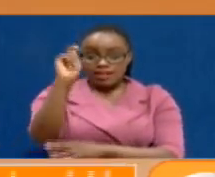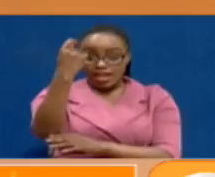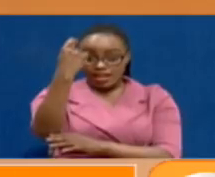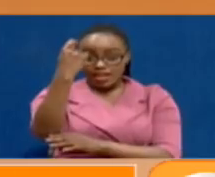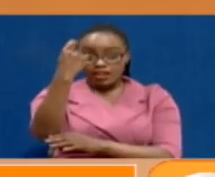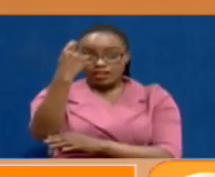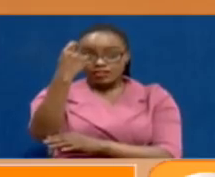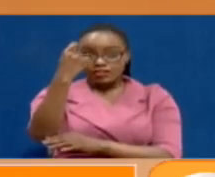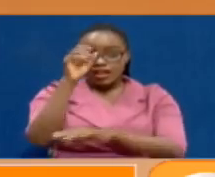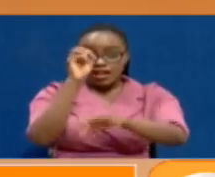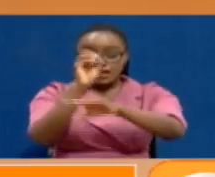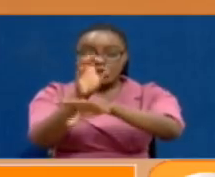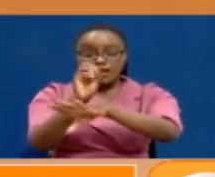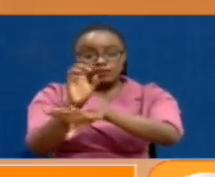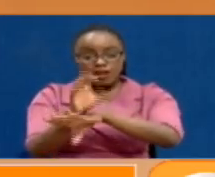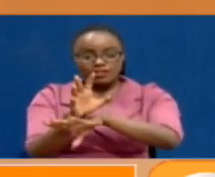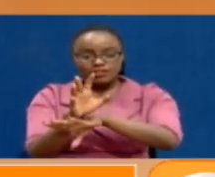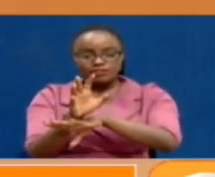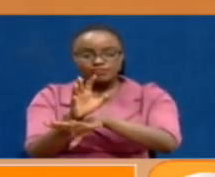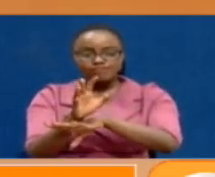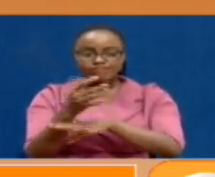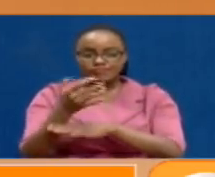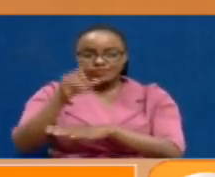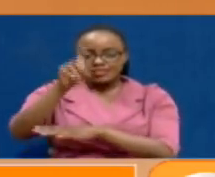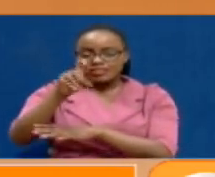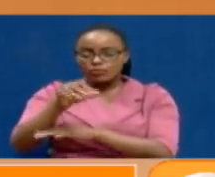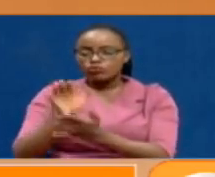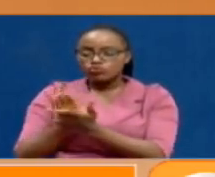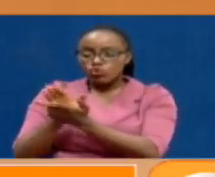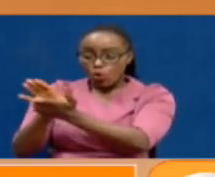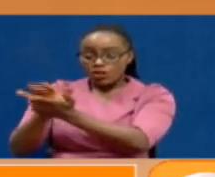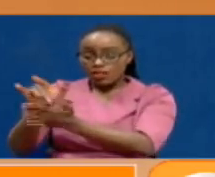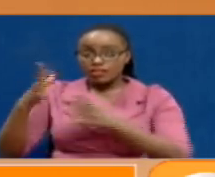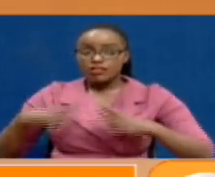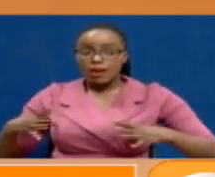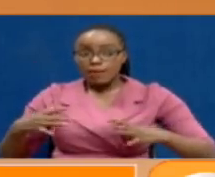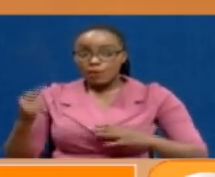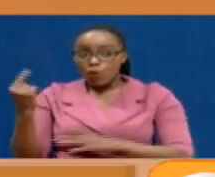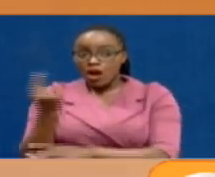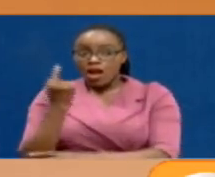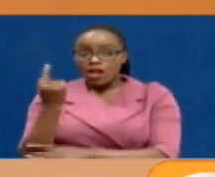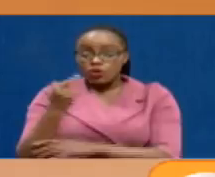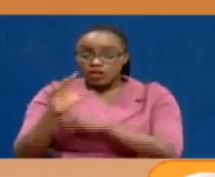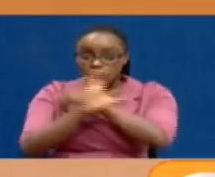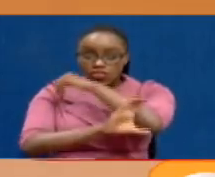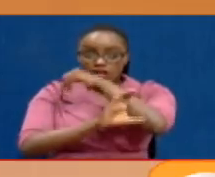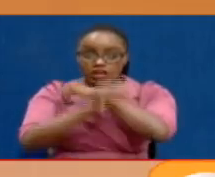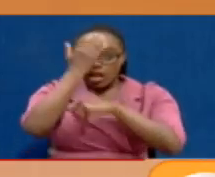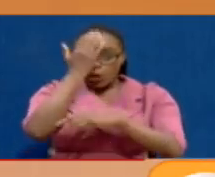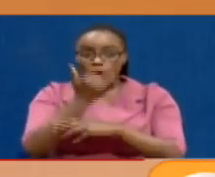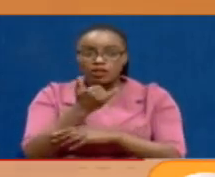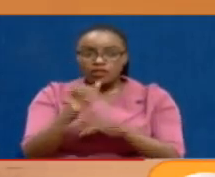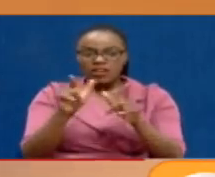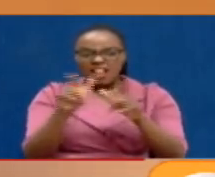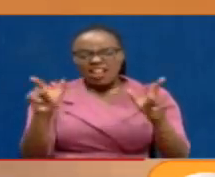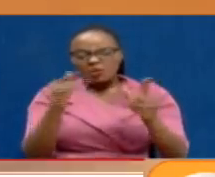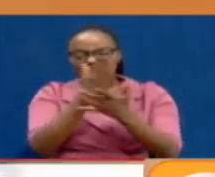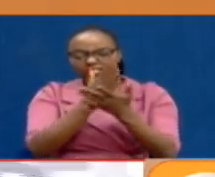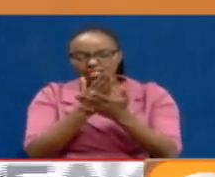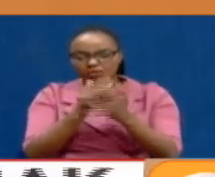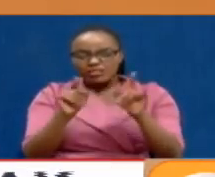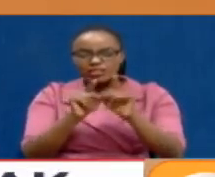the advice to, ideally we should quarantine them, but I think the country has still allowed some measures